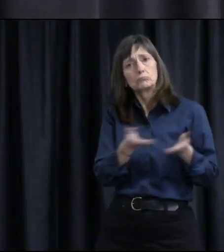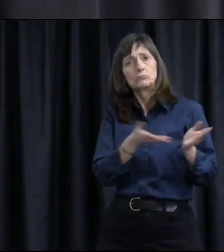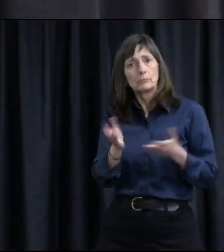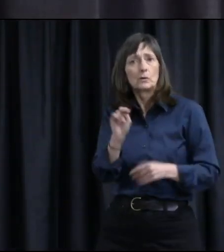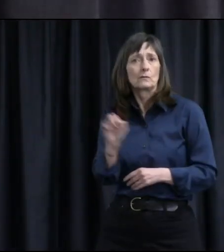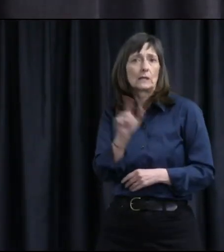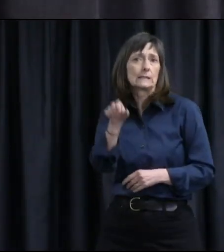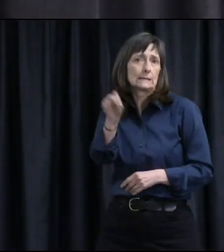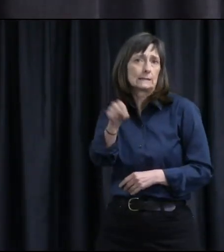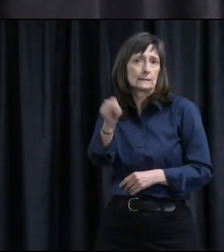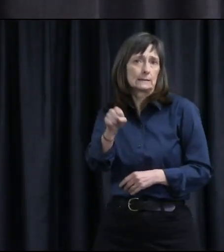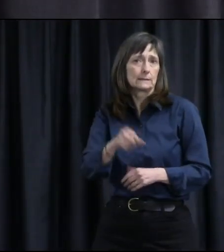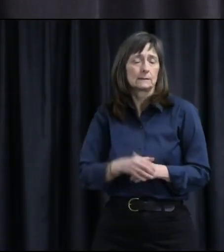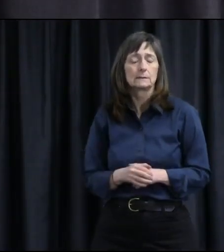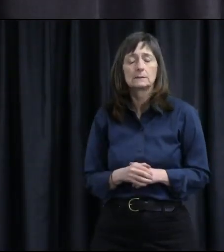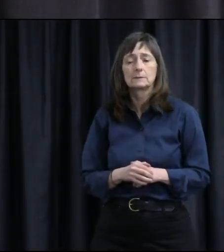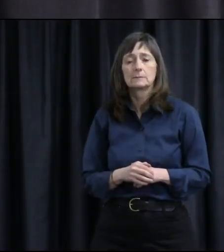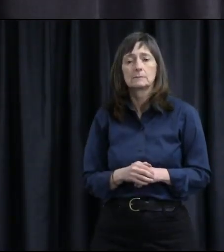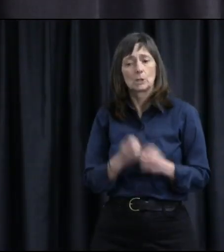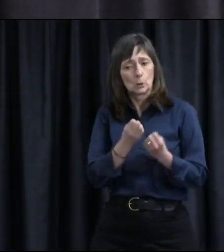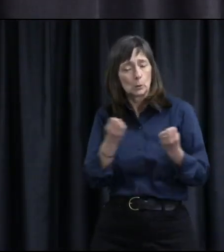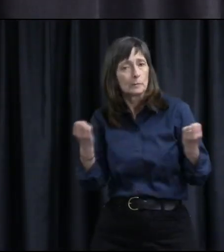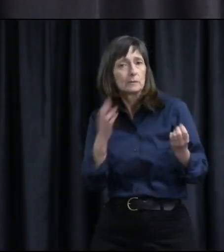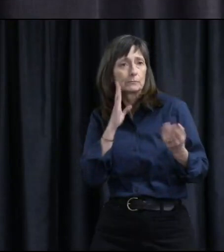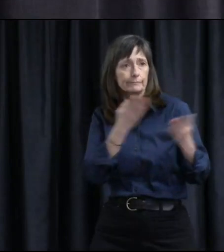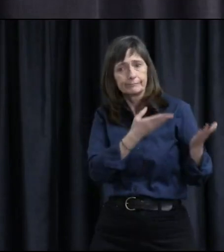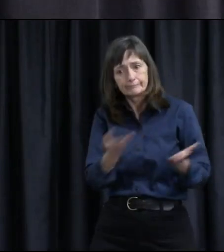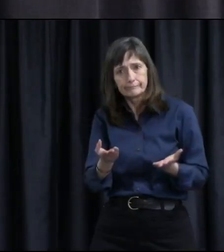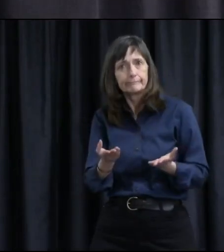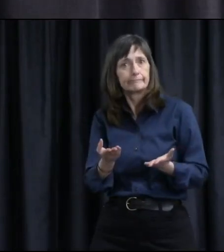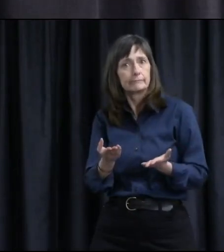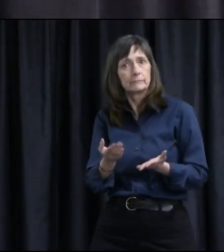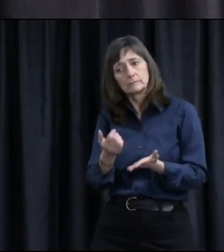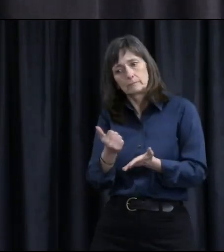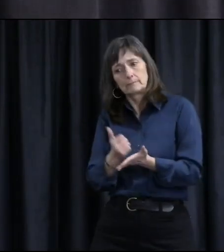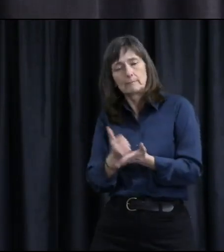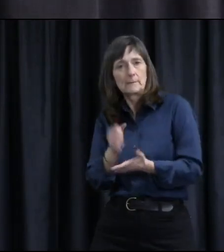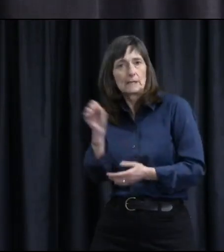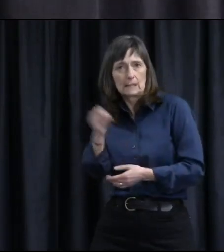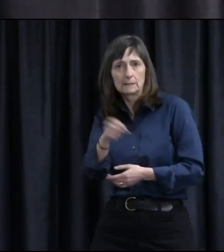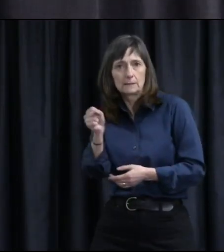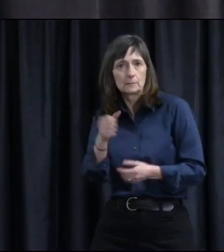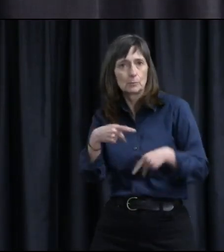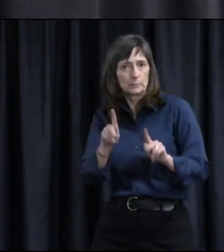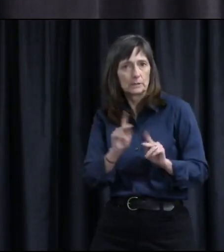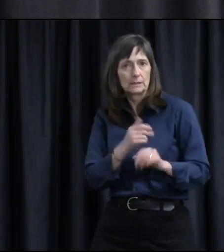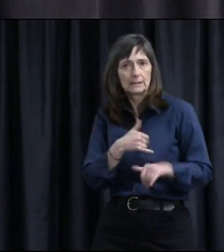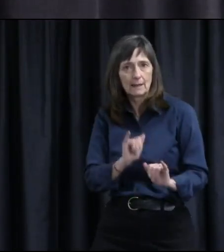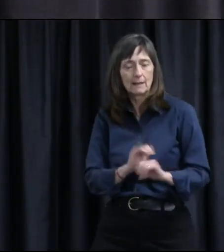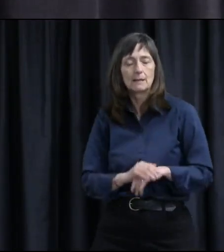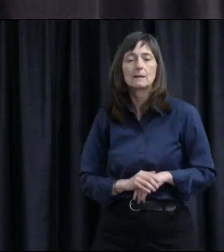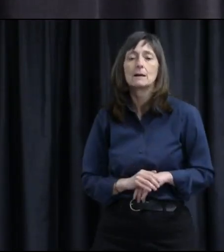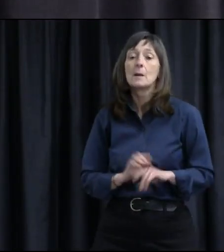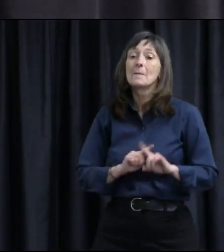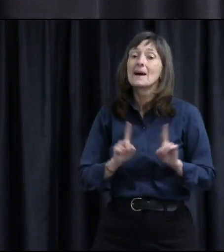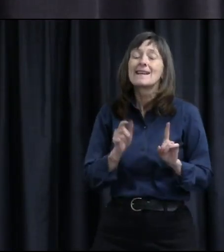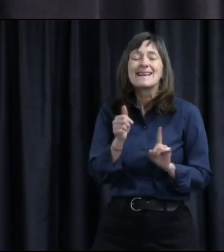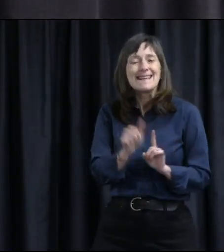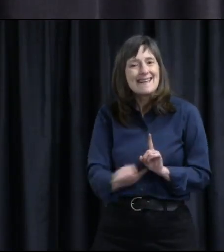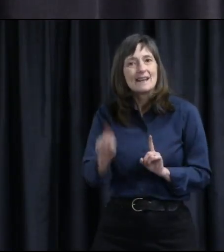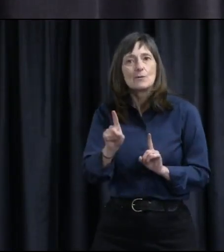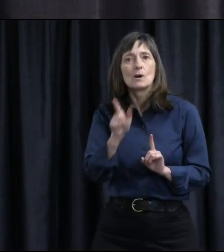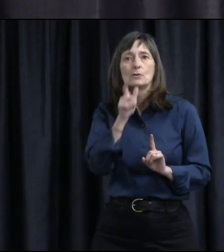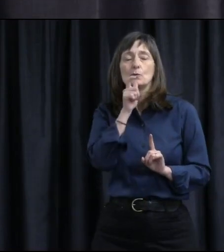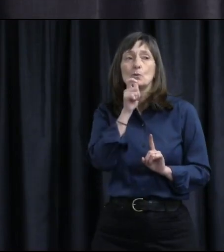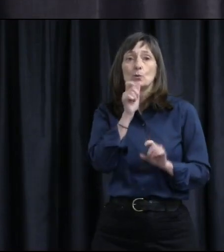essential supplies for our population. But any worker, even those with providing those